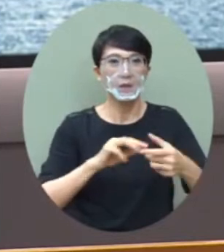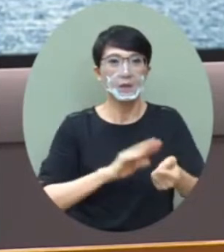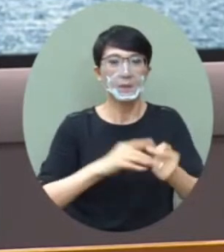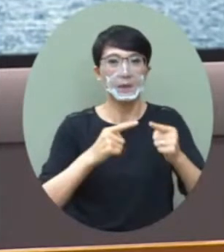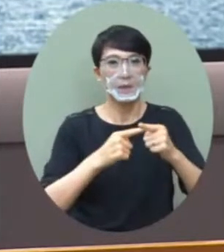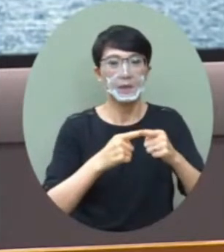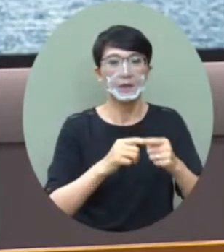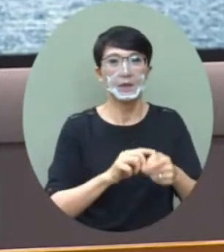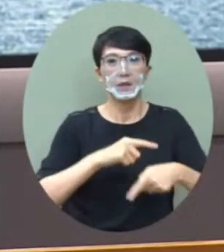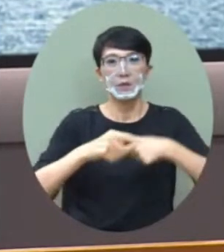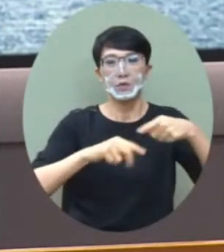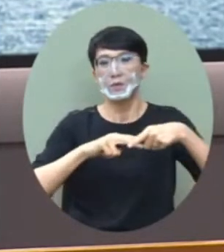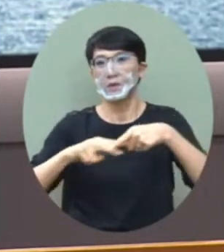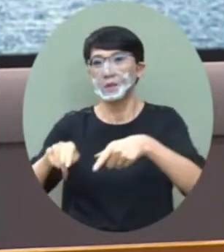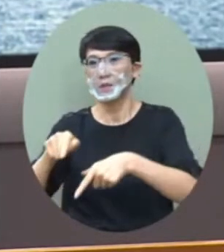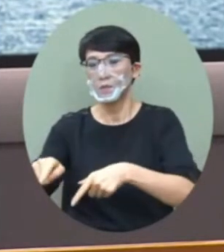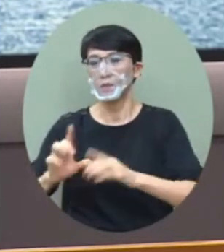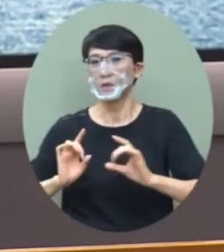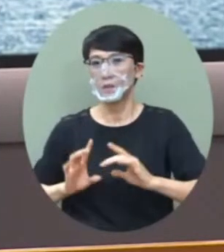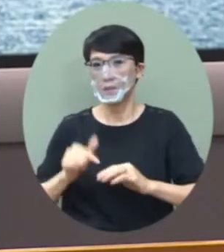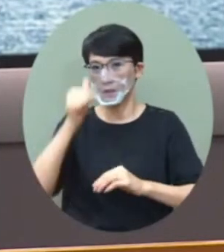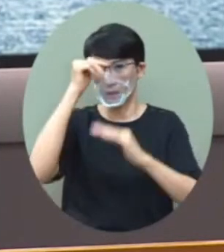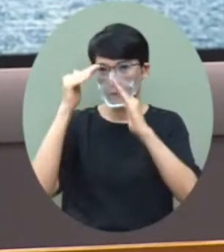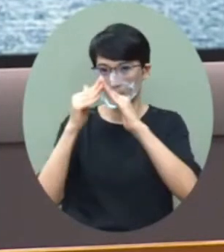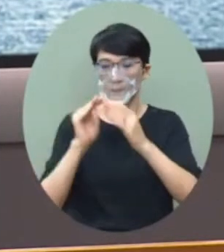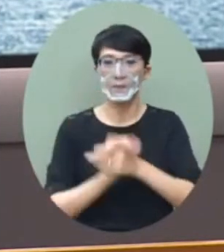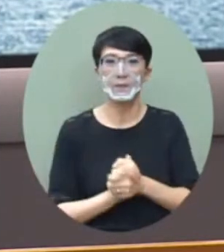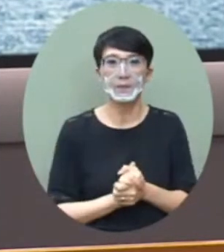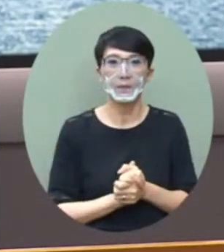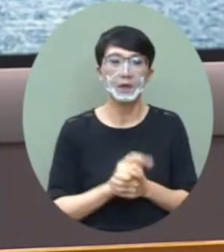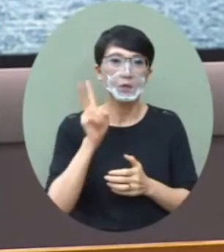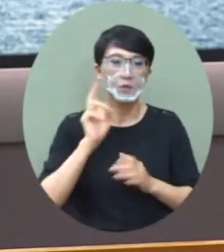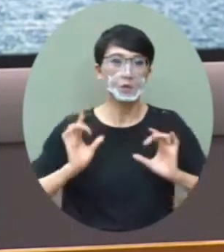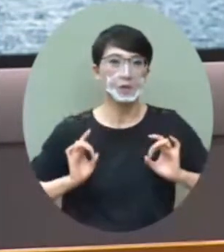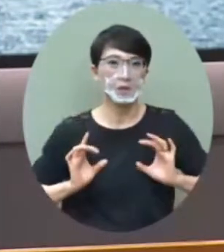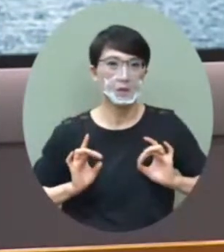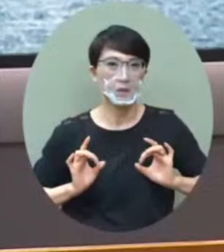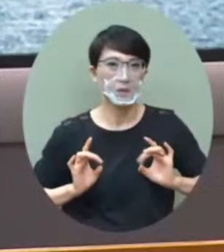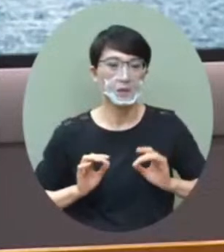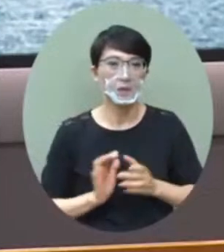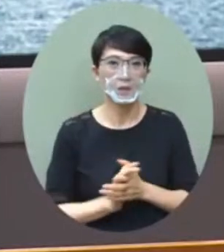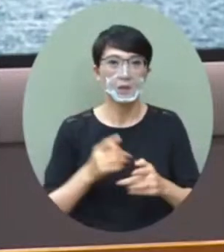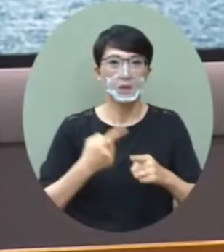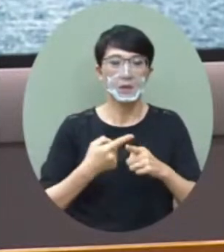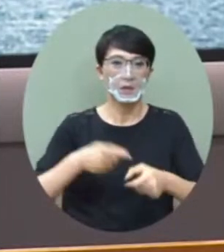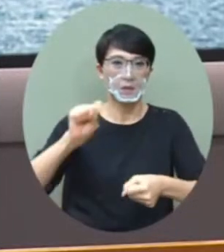so we can reserve our resources to take care of COVID patients.